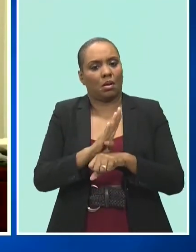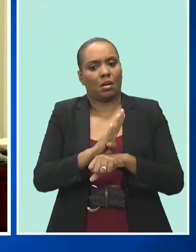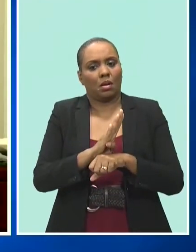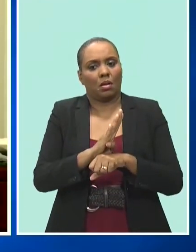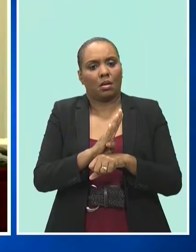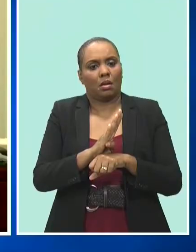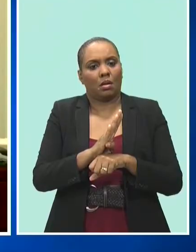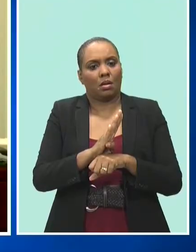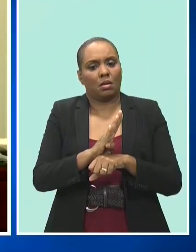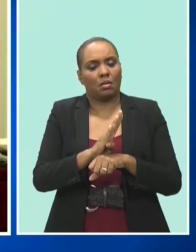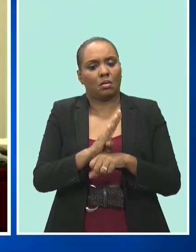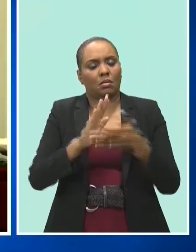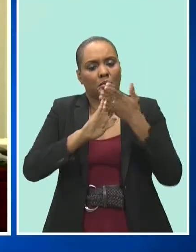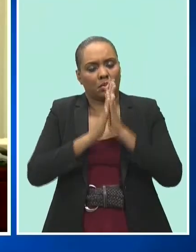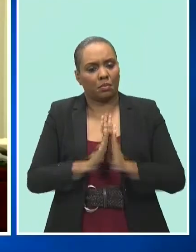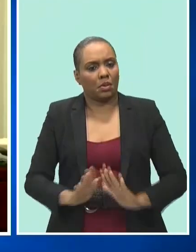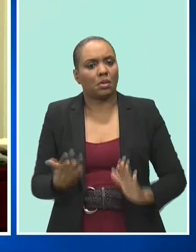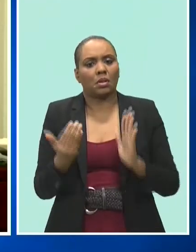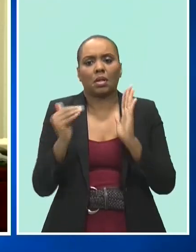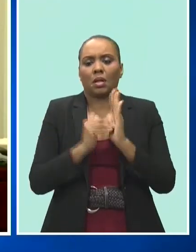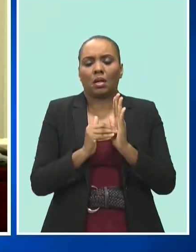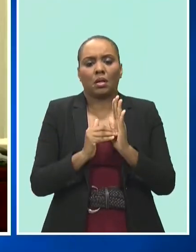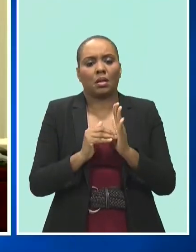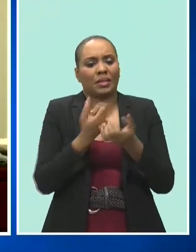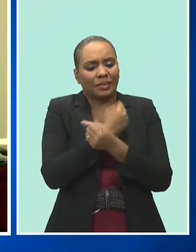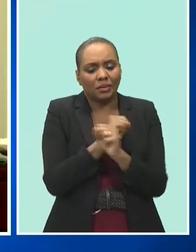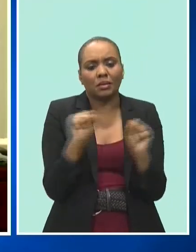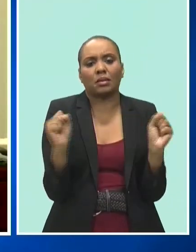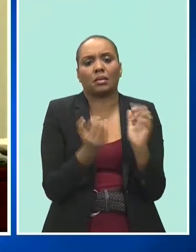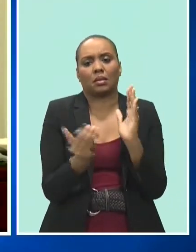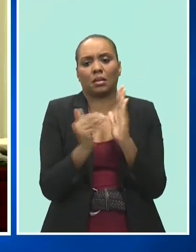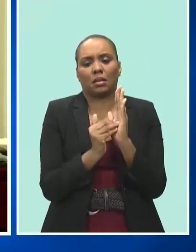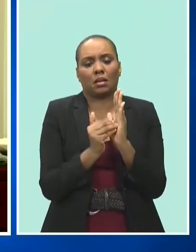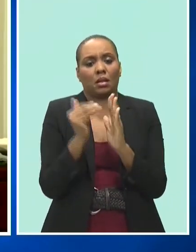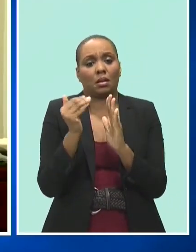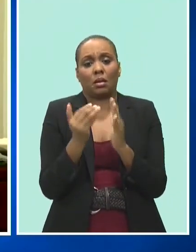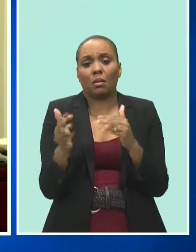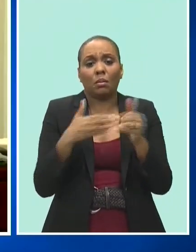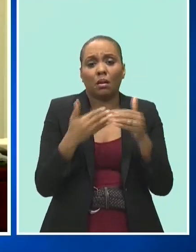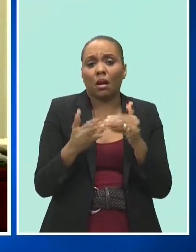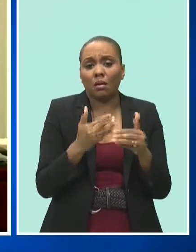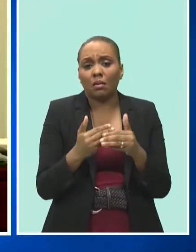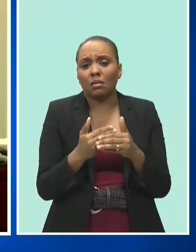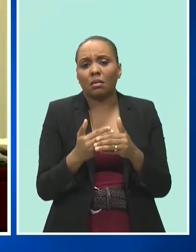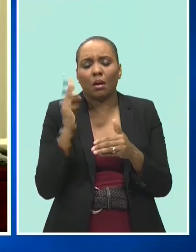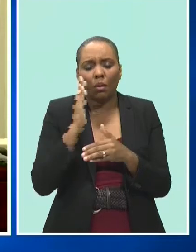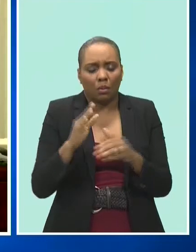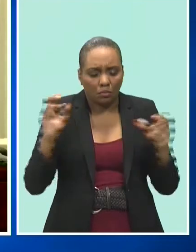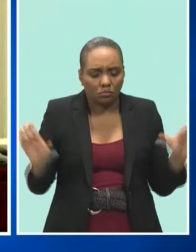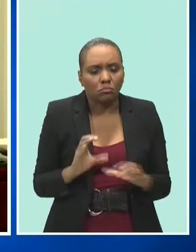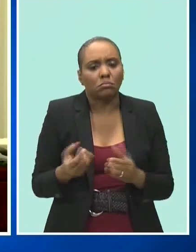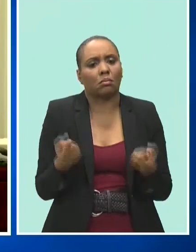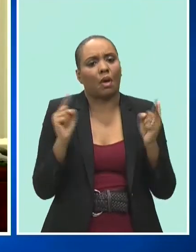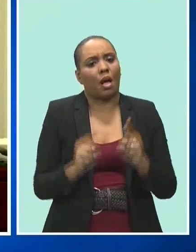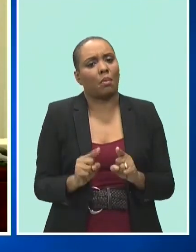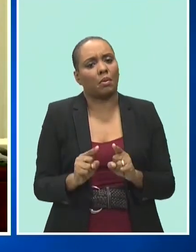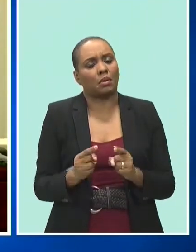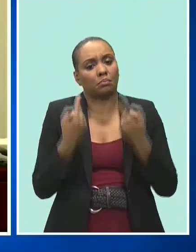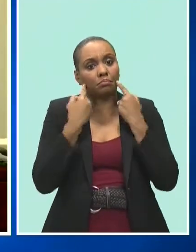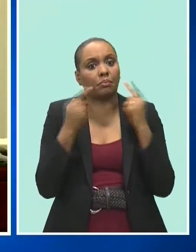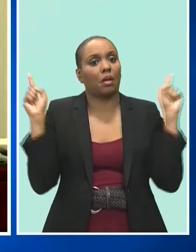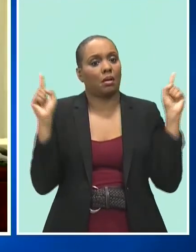to a state of relative peace and safety, and we will do whatever we must. No lawful action